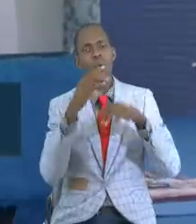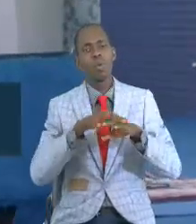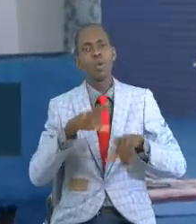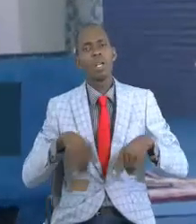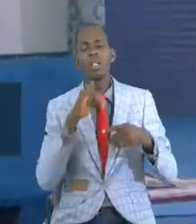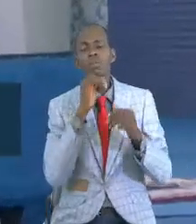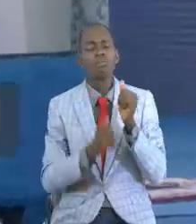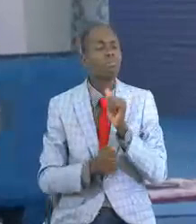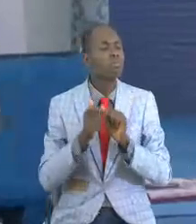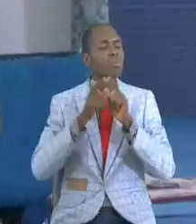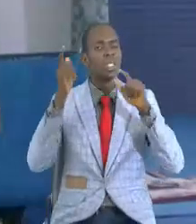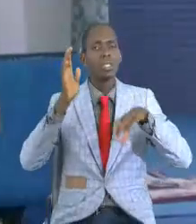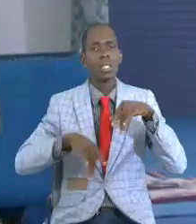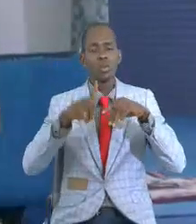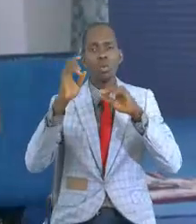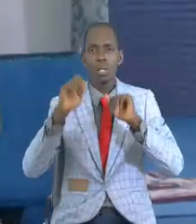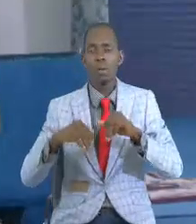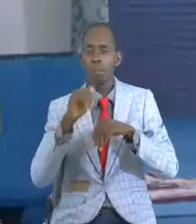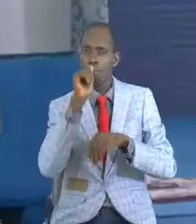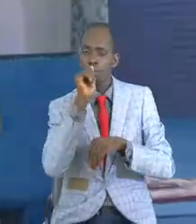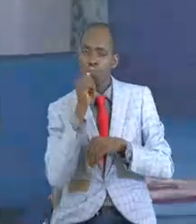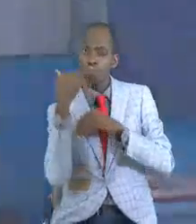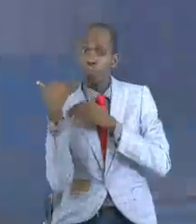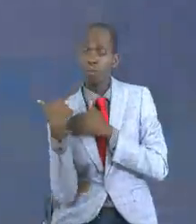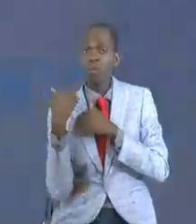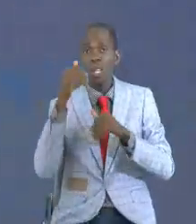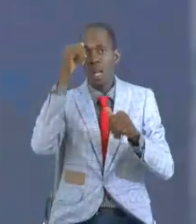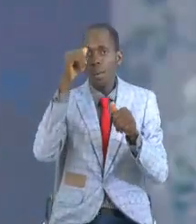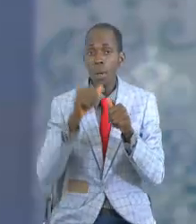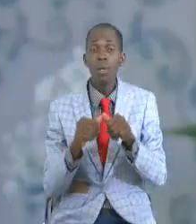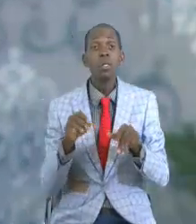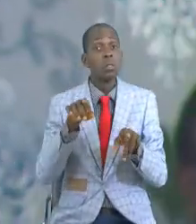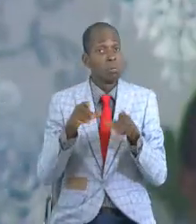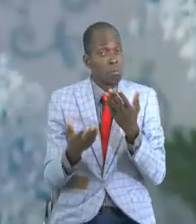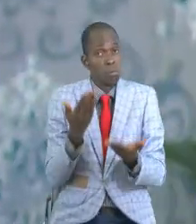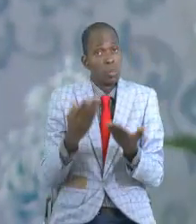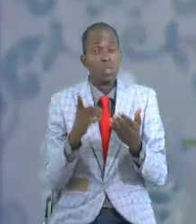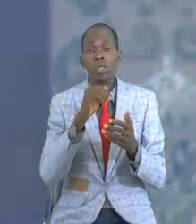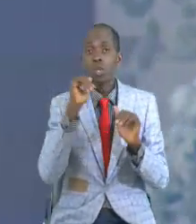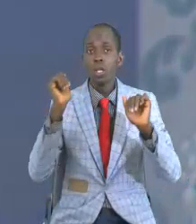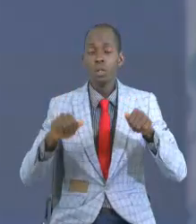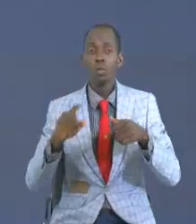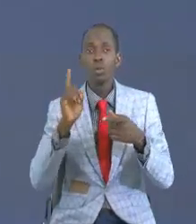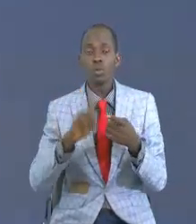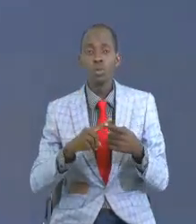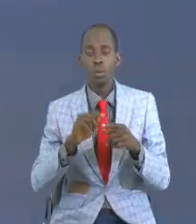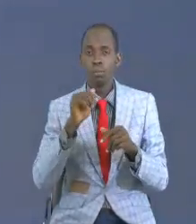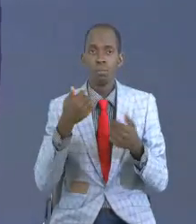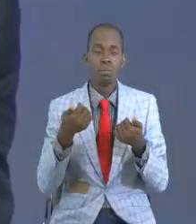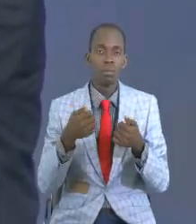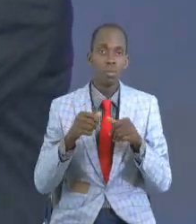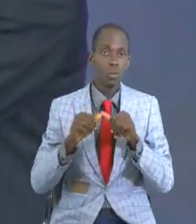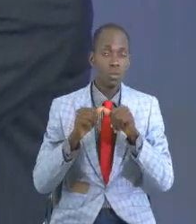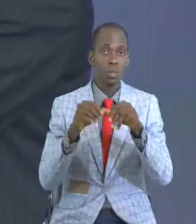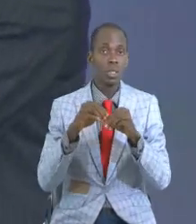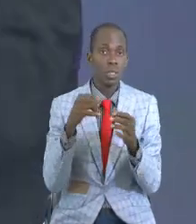can bear, remember that even though you are not able by yourself, without me you can do nothing, but in